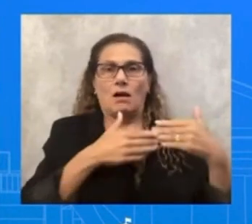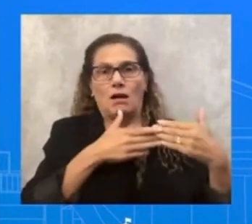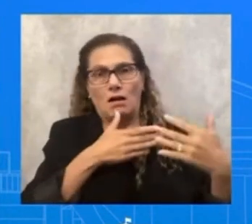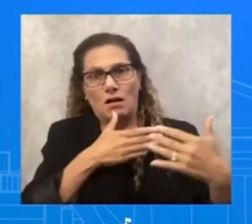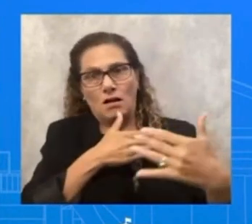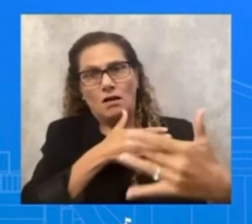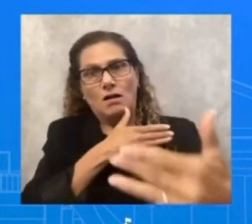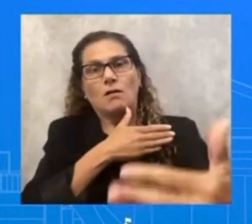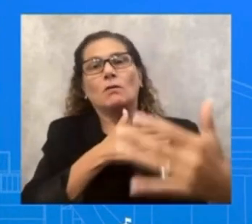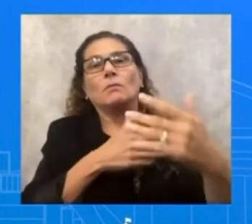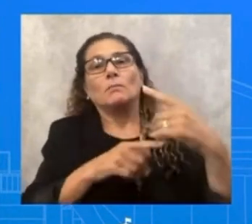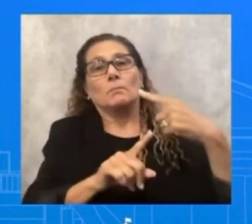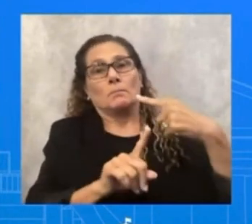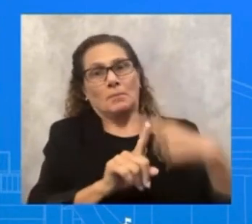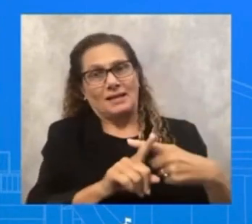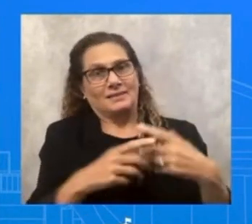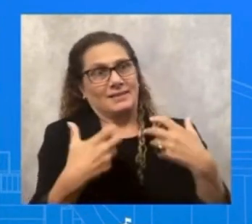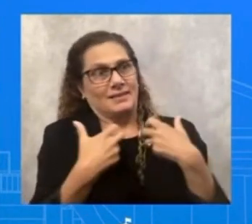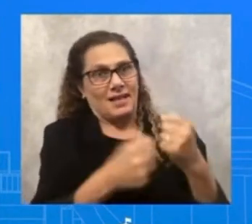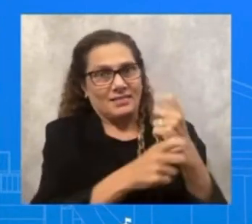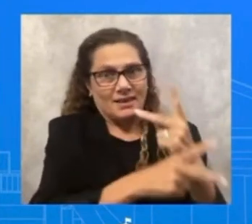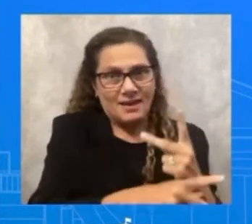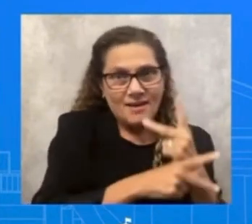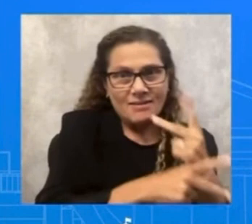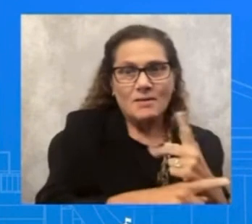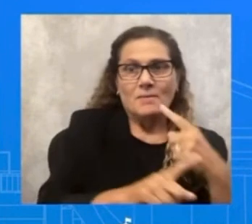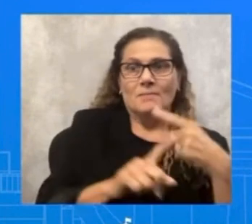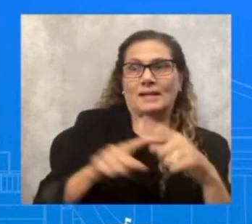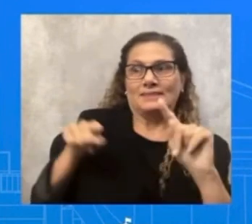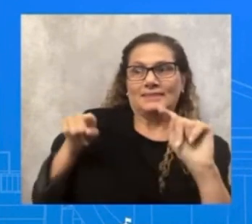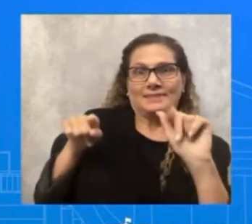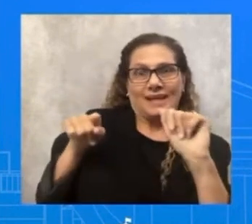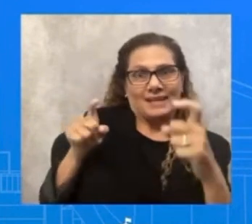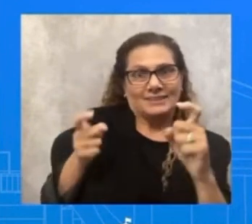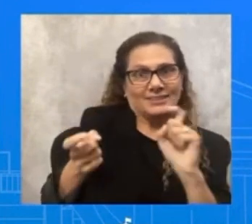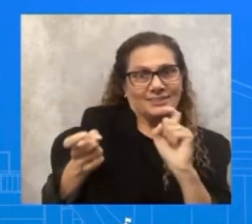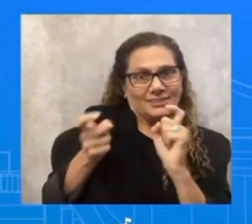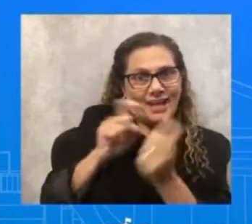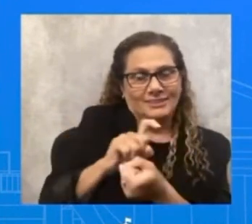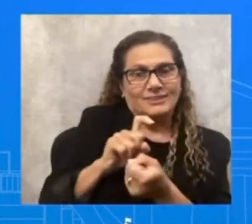the major tax reform that require the wealthy